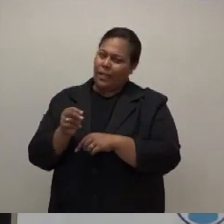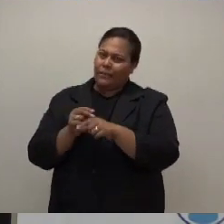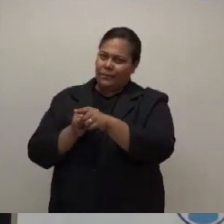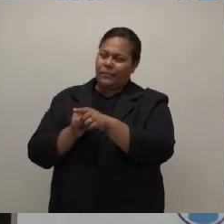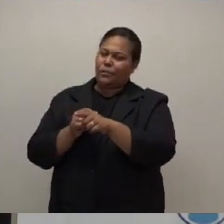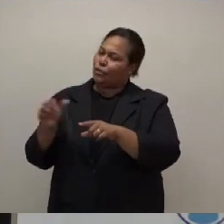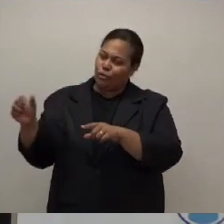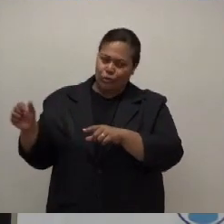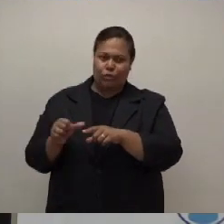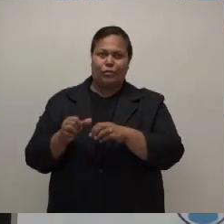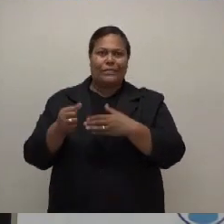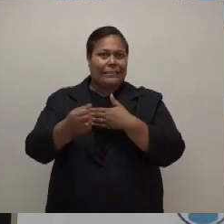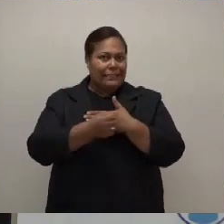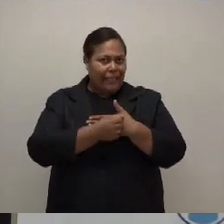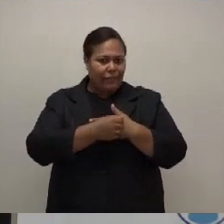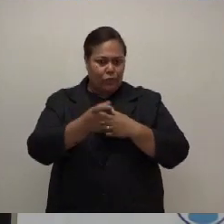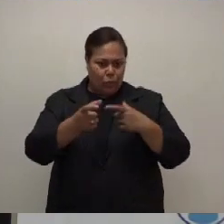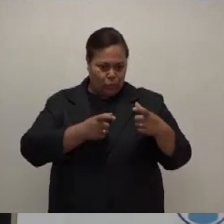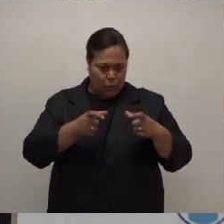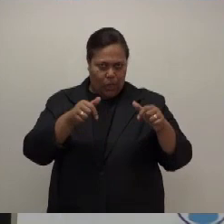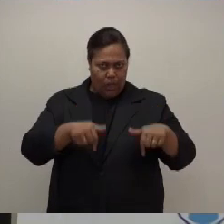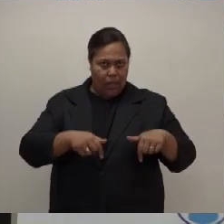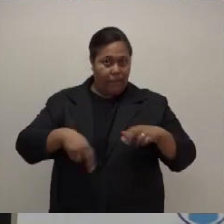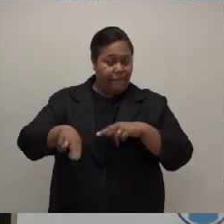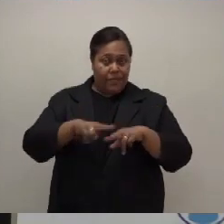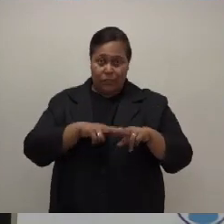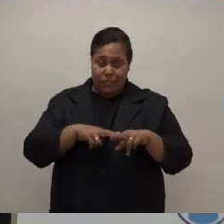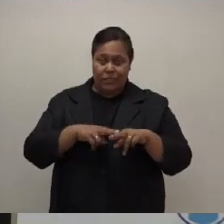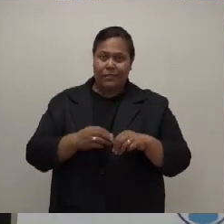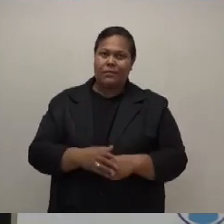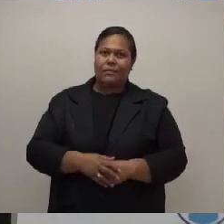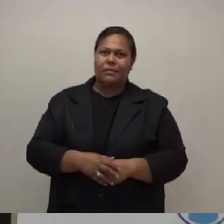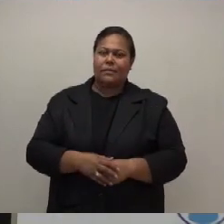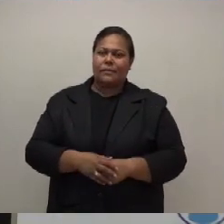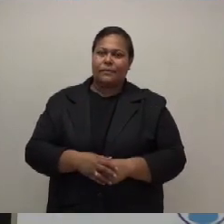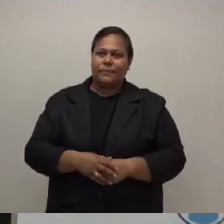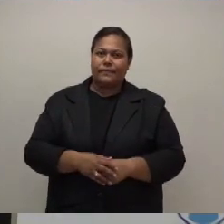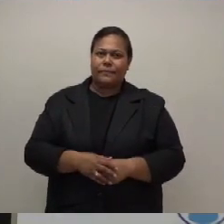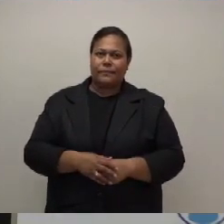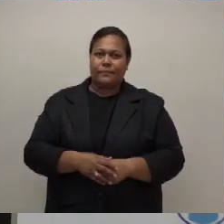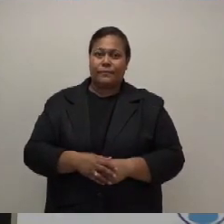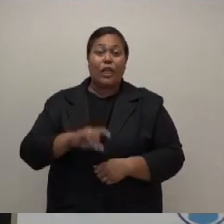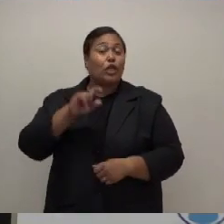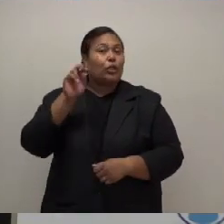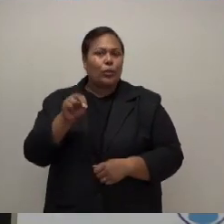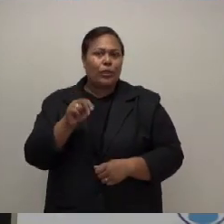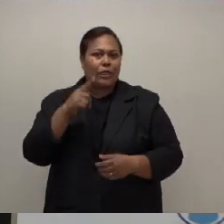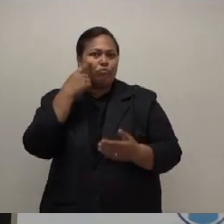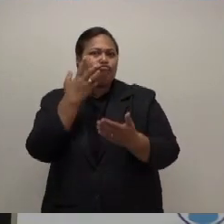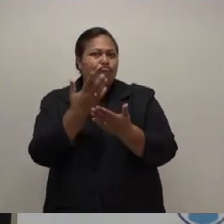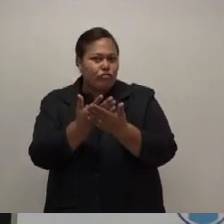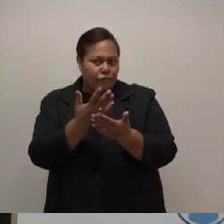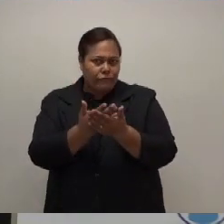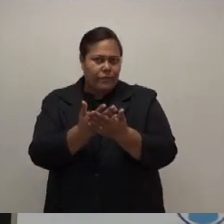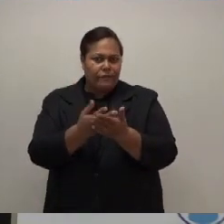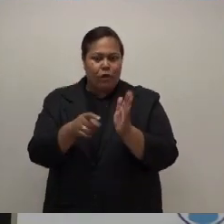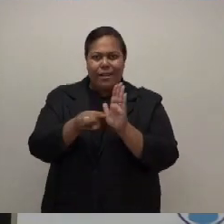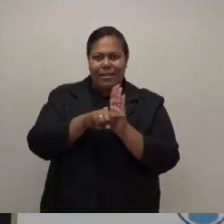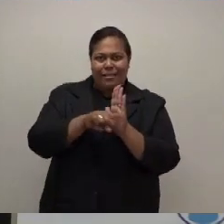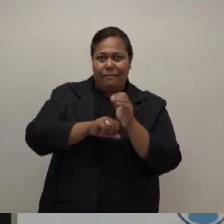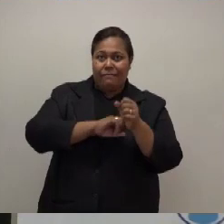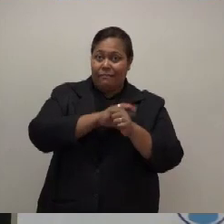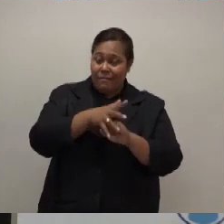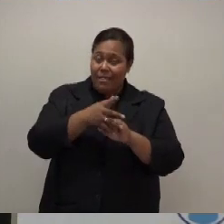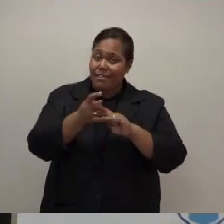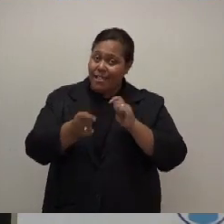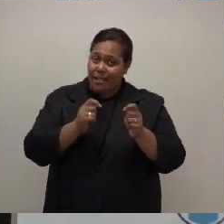manner. Cast and crew won't even be allowed to board their plane without proof of a negative COVID-19 test and